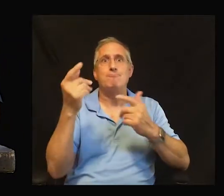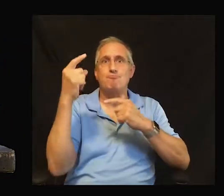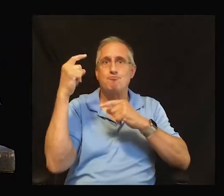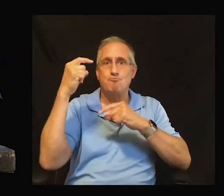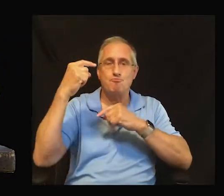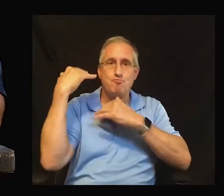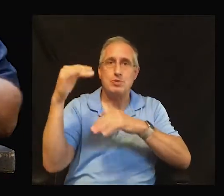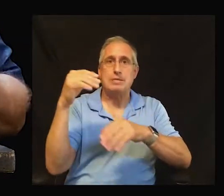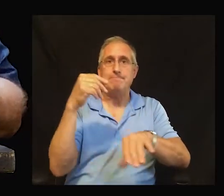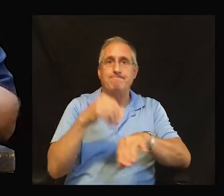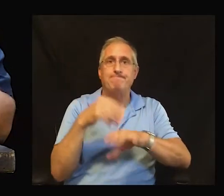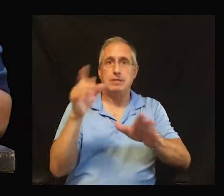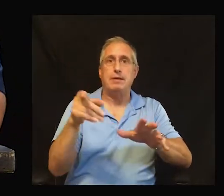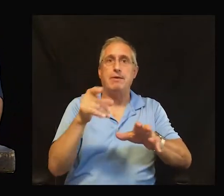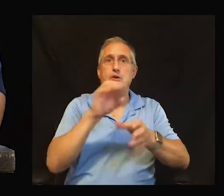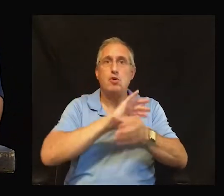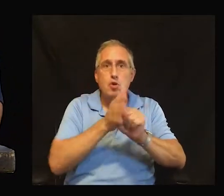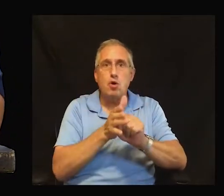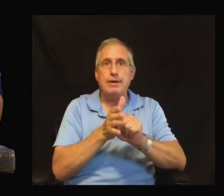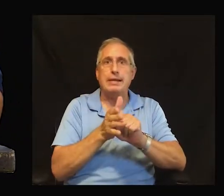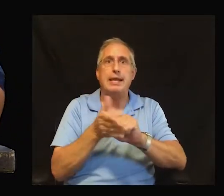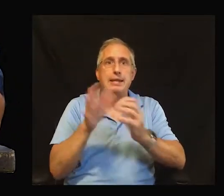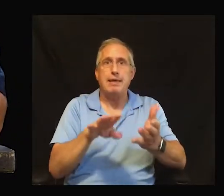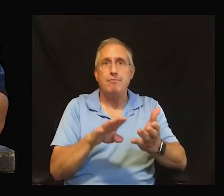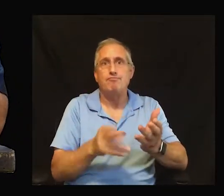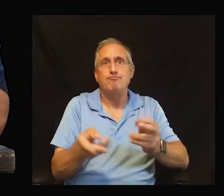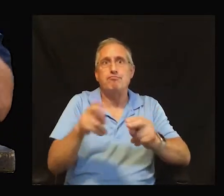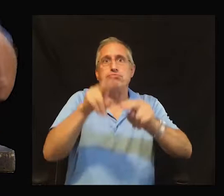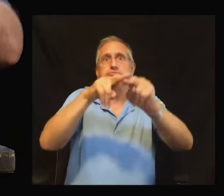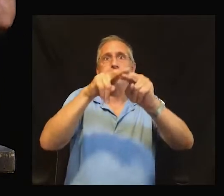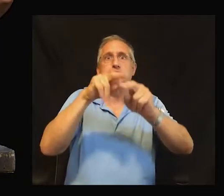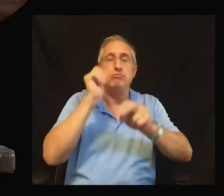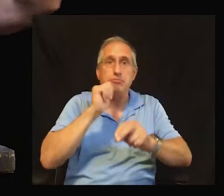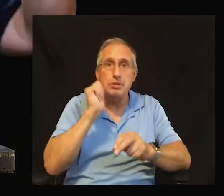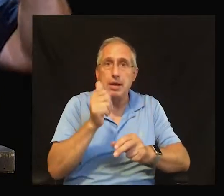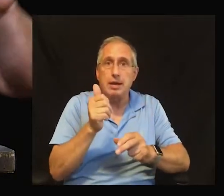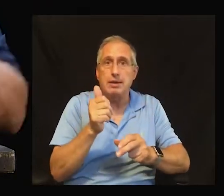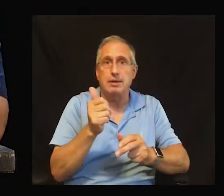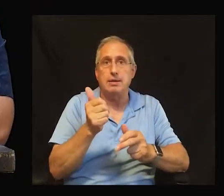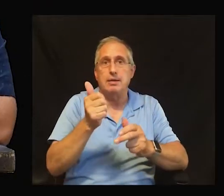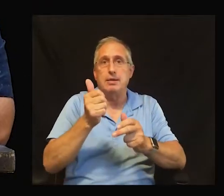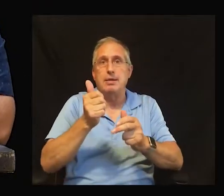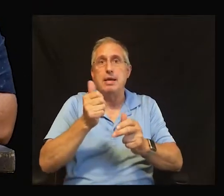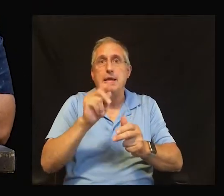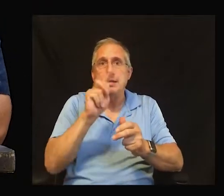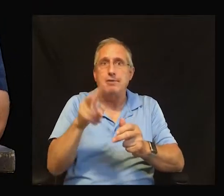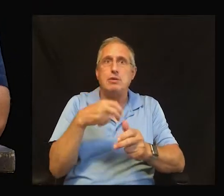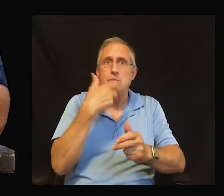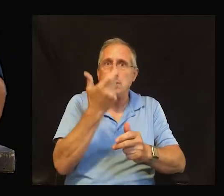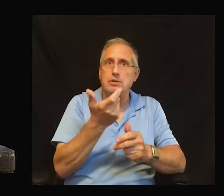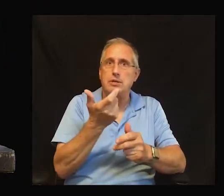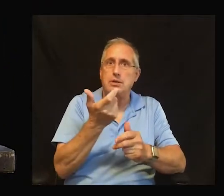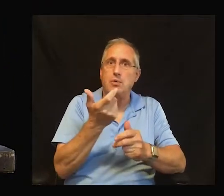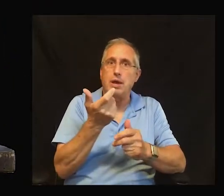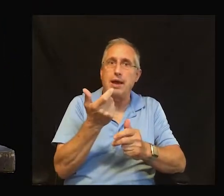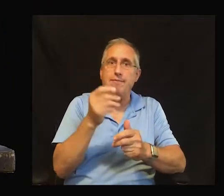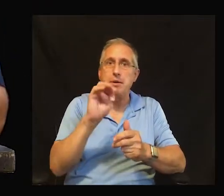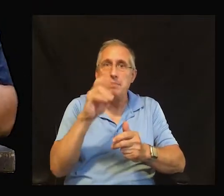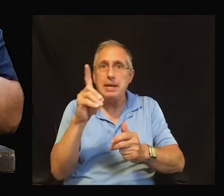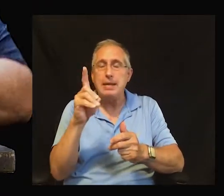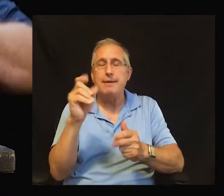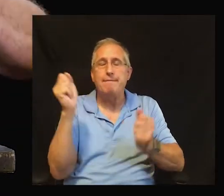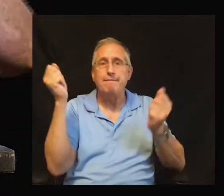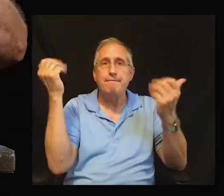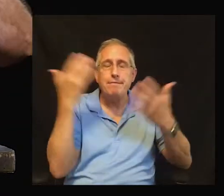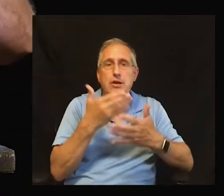unrest fears. We have COVID-19 death tolls every day from the news media, all over our TVs that we're watching. We have media fears. The